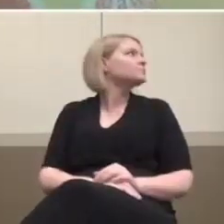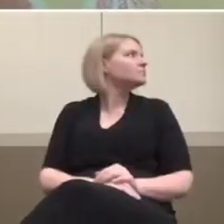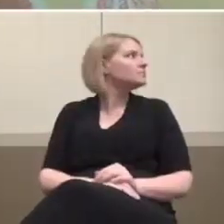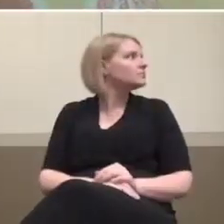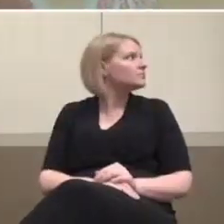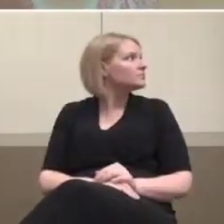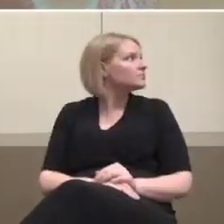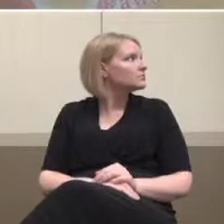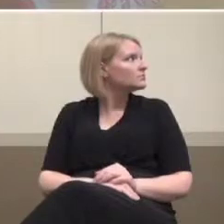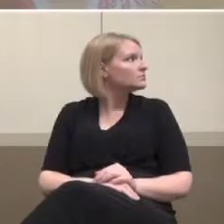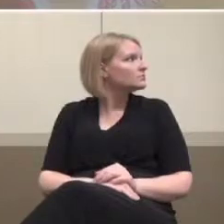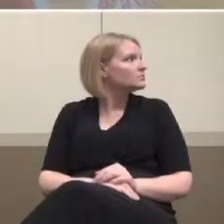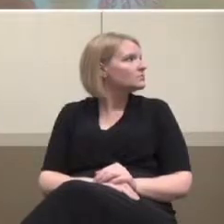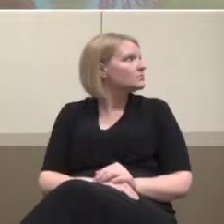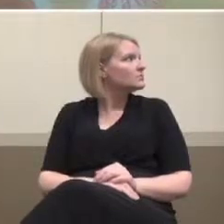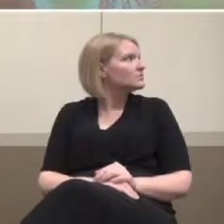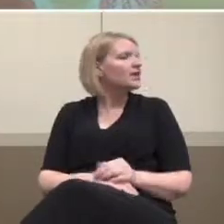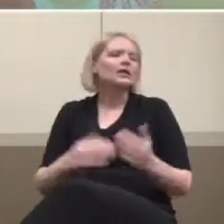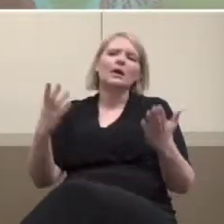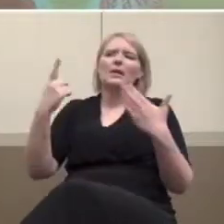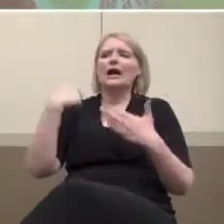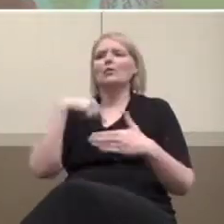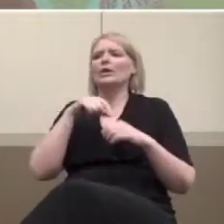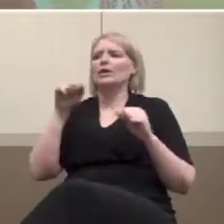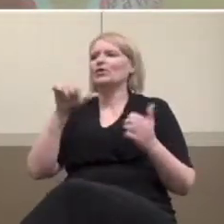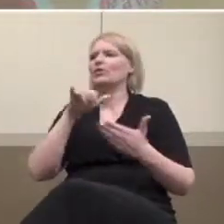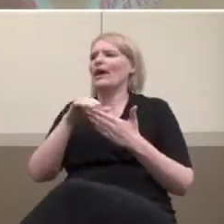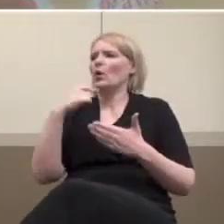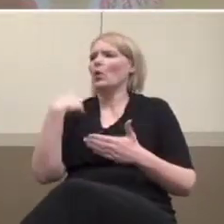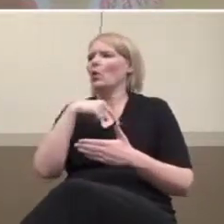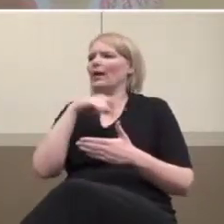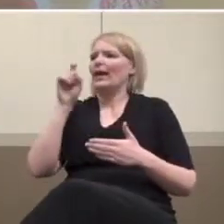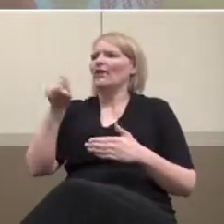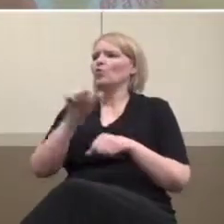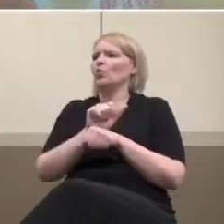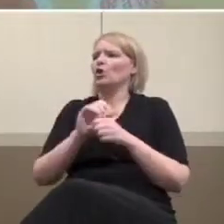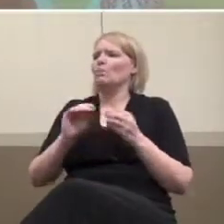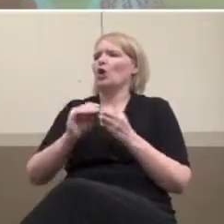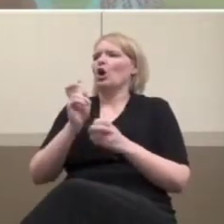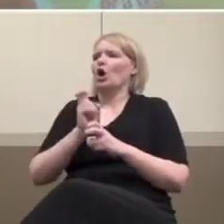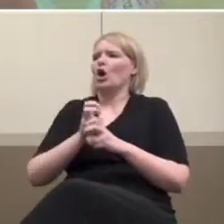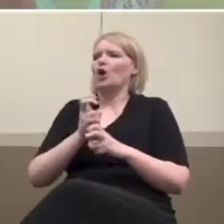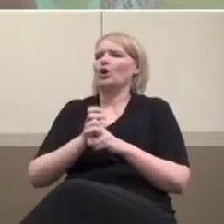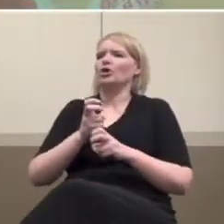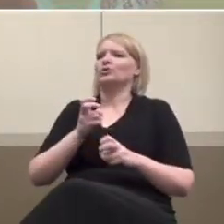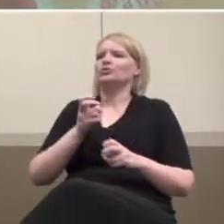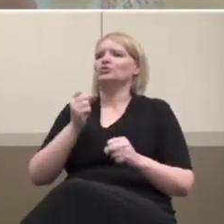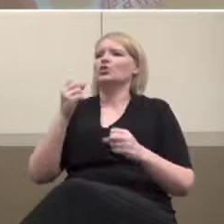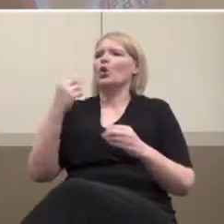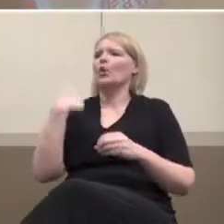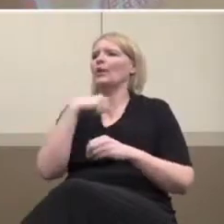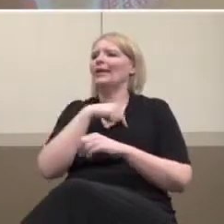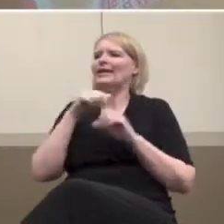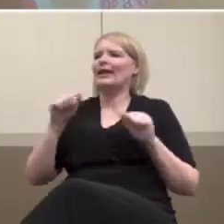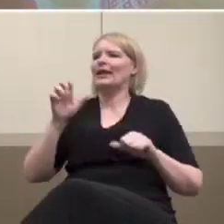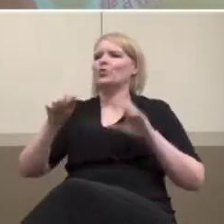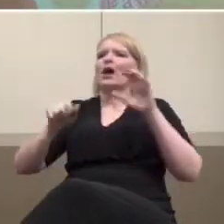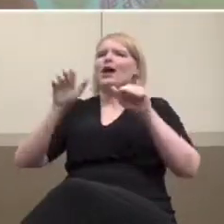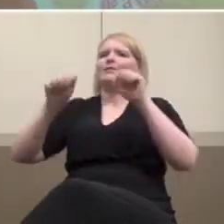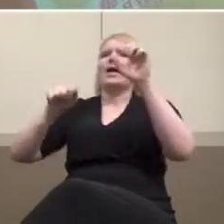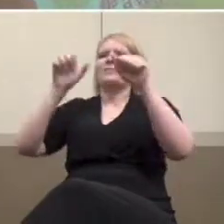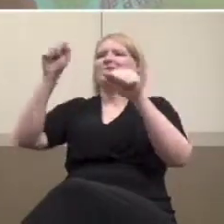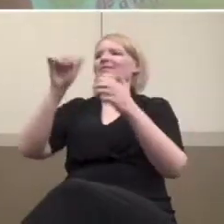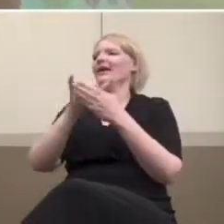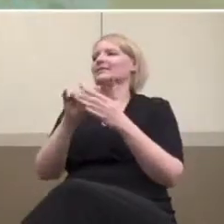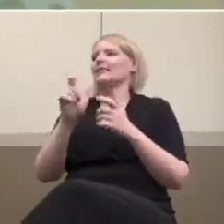and she said, come on, we could do this, we have to work more harder and listen to the teacher so we could go rock climbing. So this was like our big end of